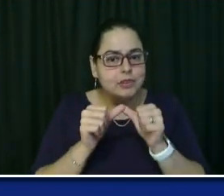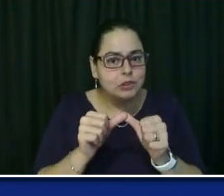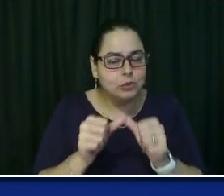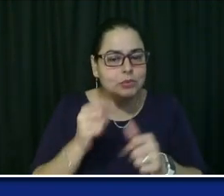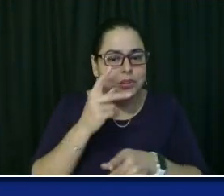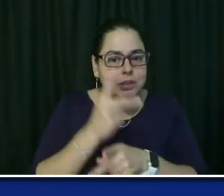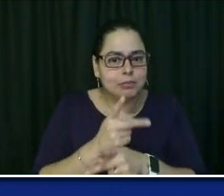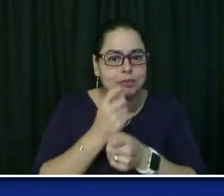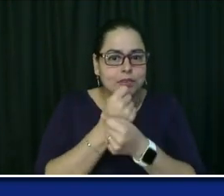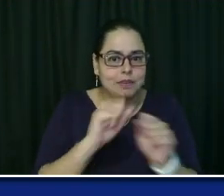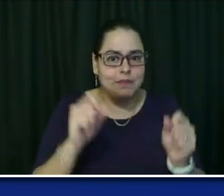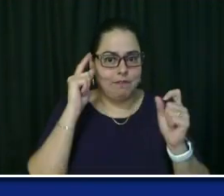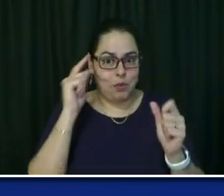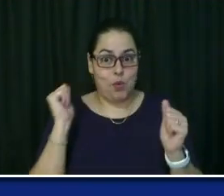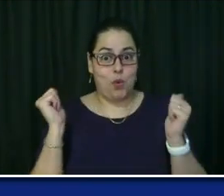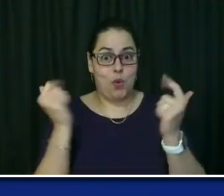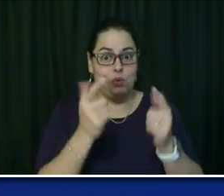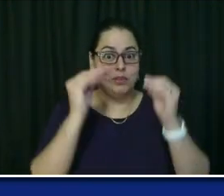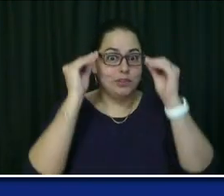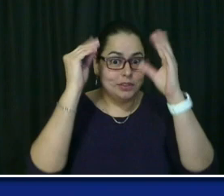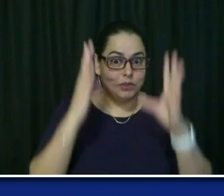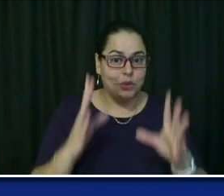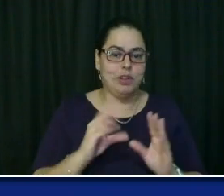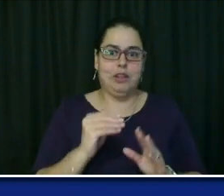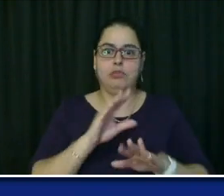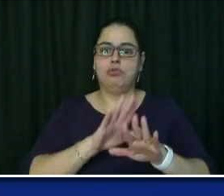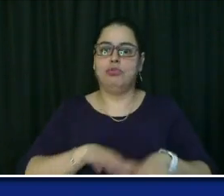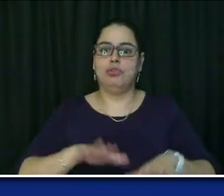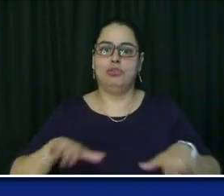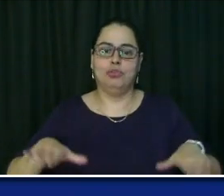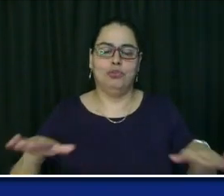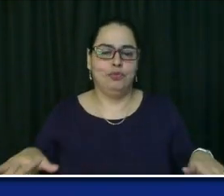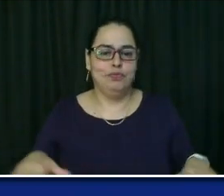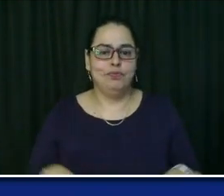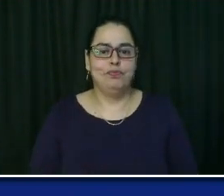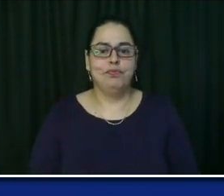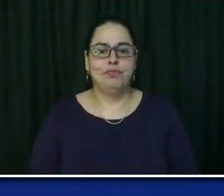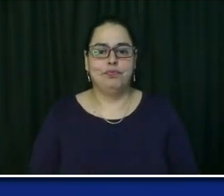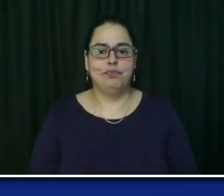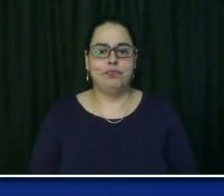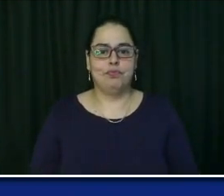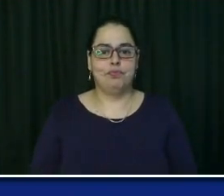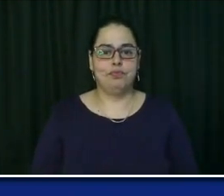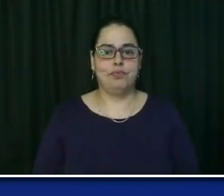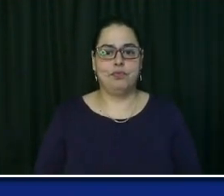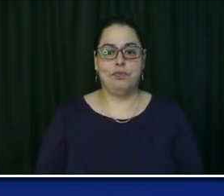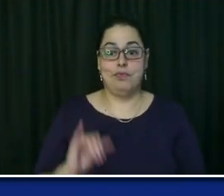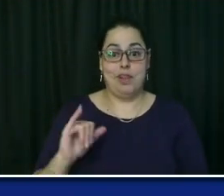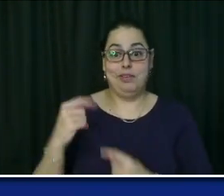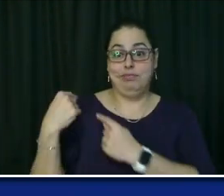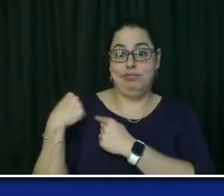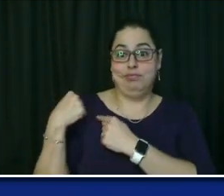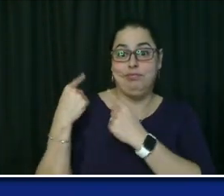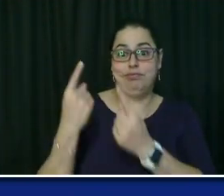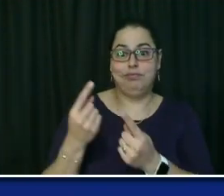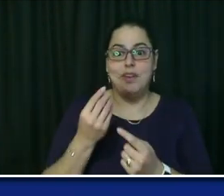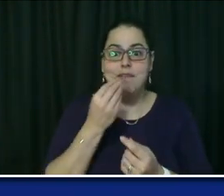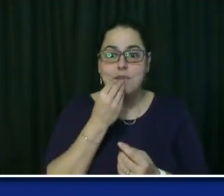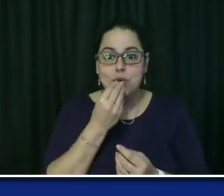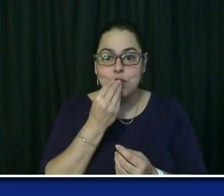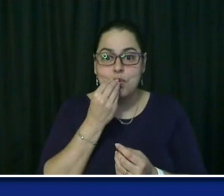There are 2 food pantries in Elmsford all year round. We've been doing them for many years. Once a month, each distributes food to our